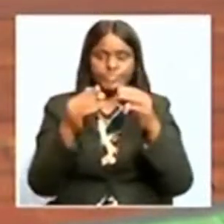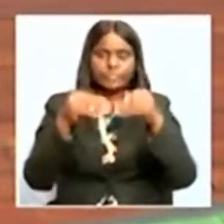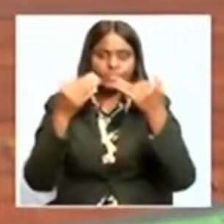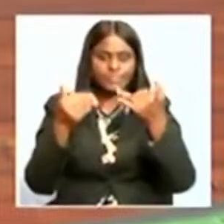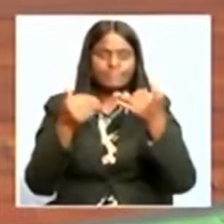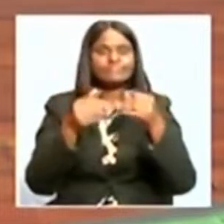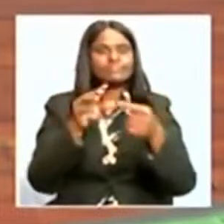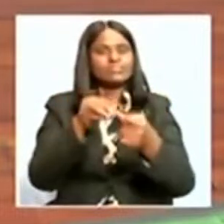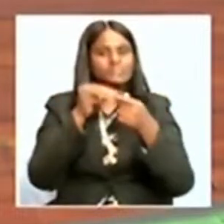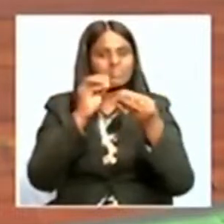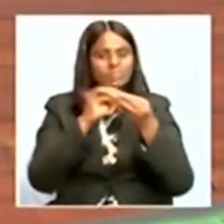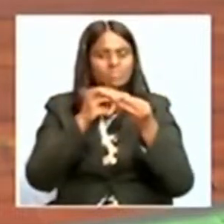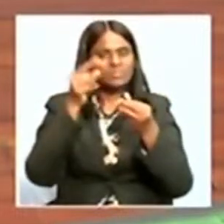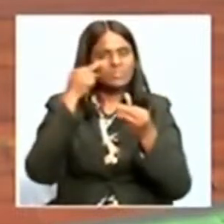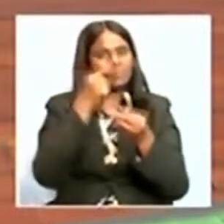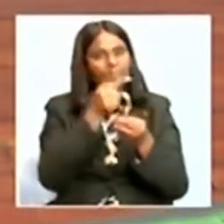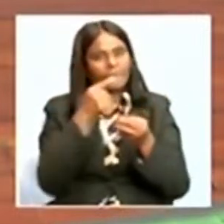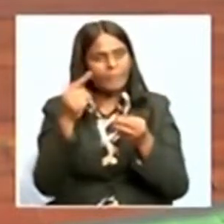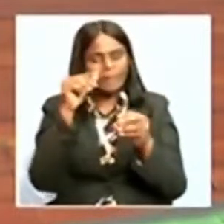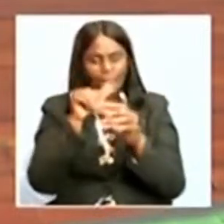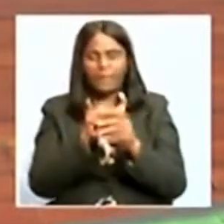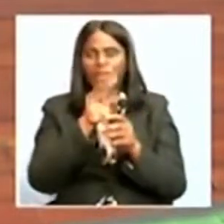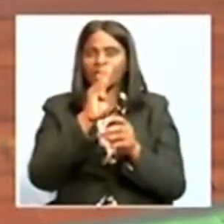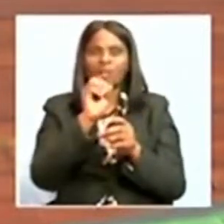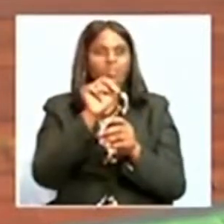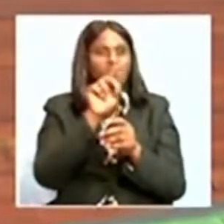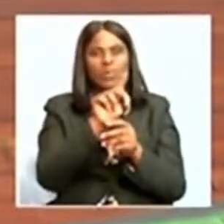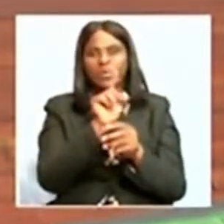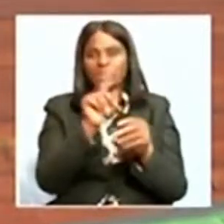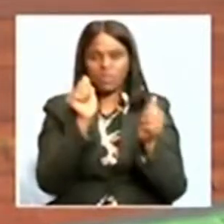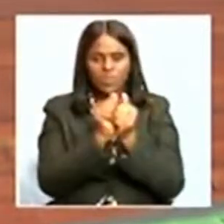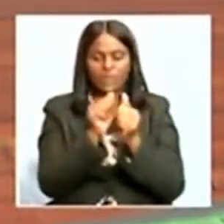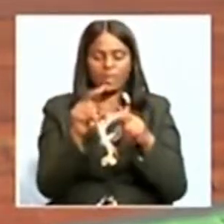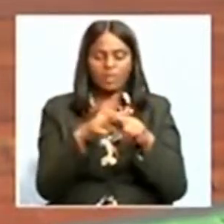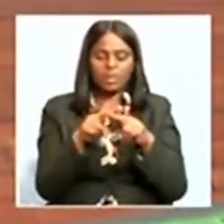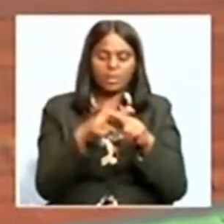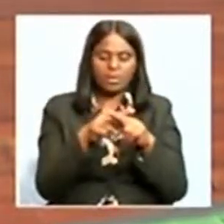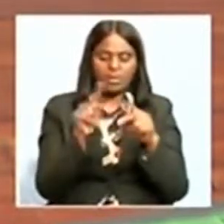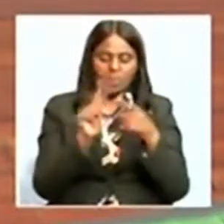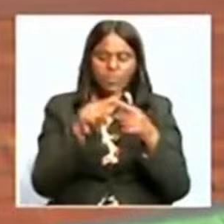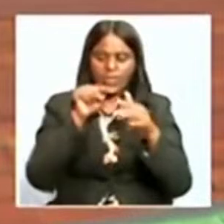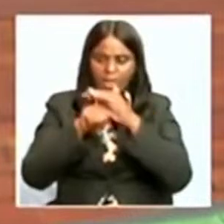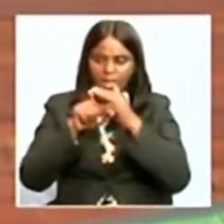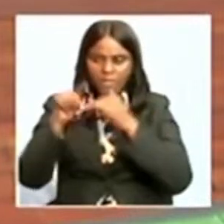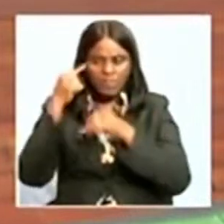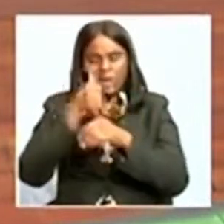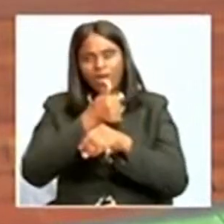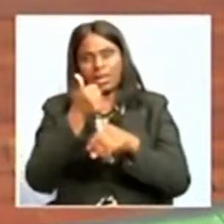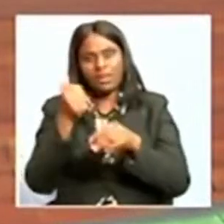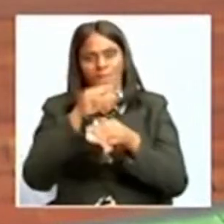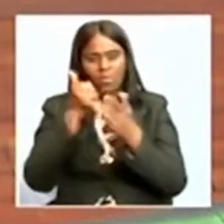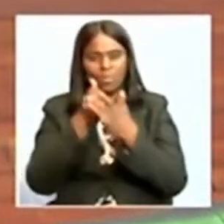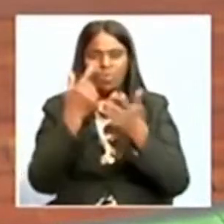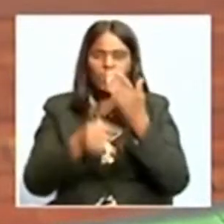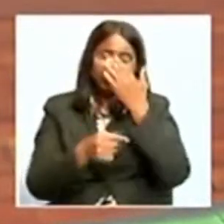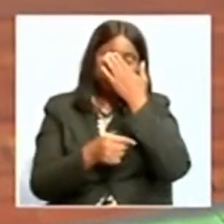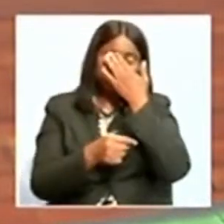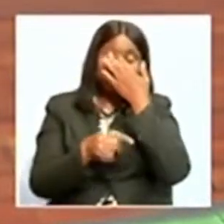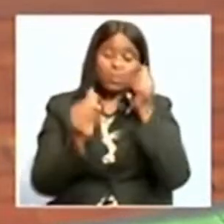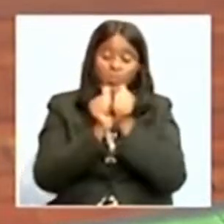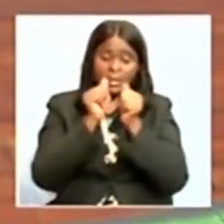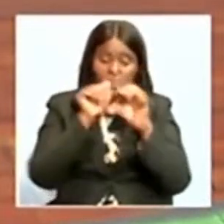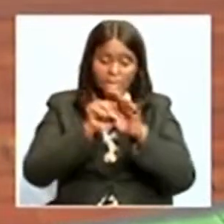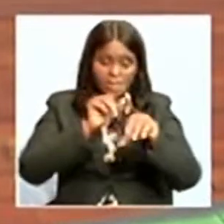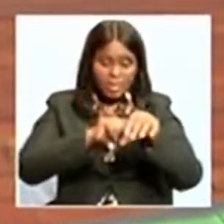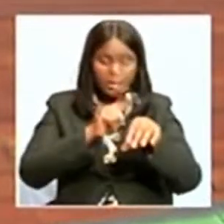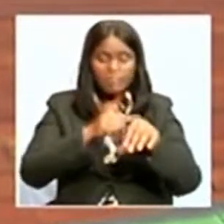provide an exception for goods entered in bond carriage by rail to be entered for consumption or warehousing within a